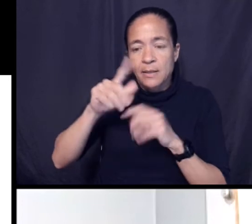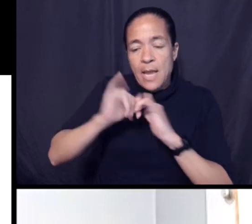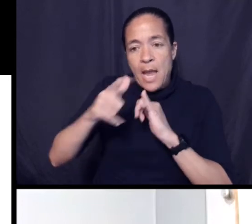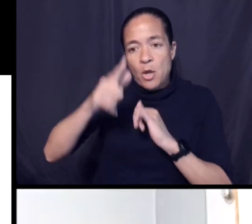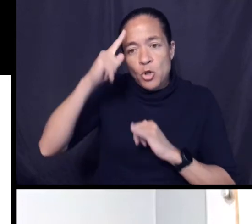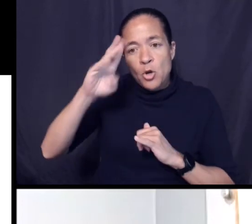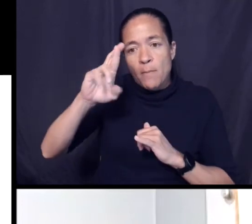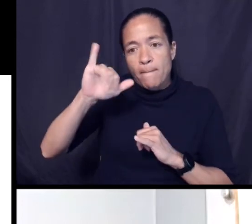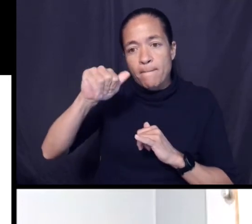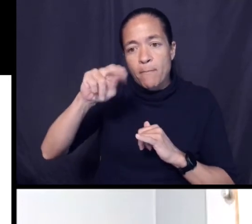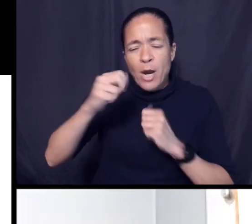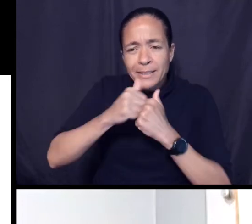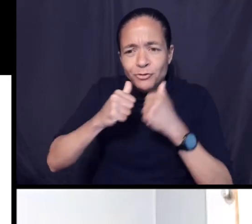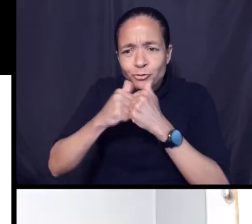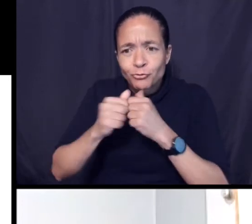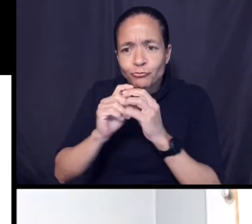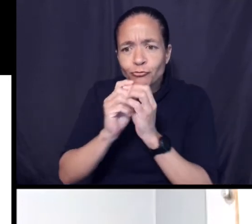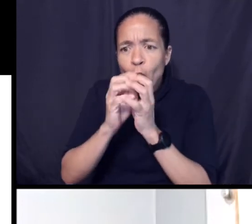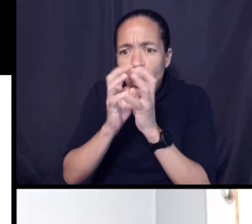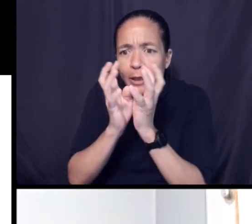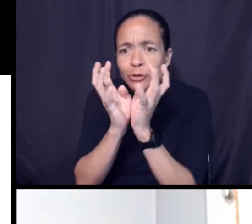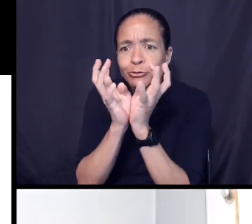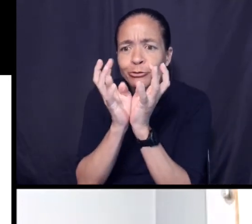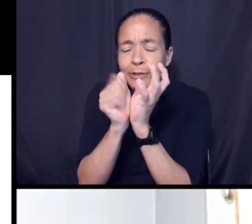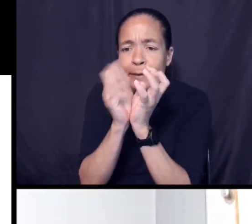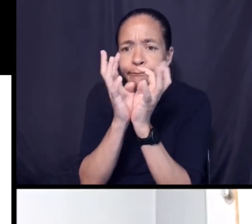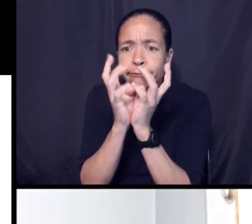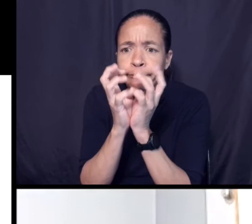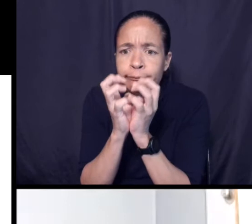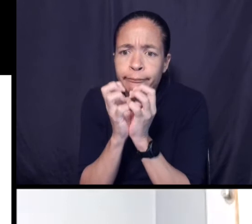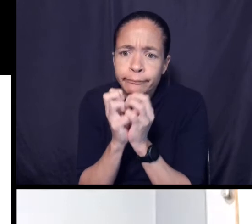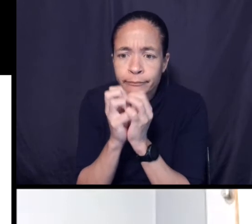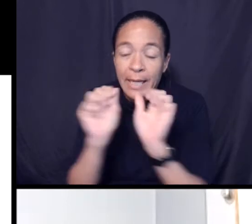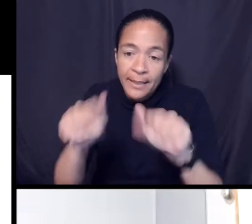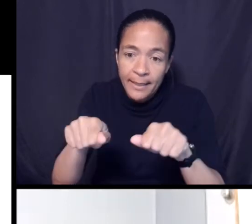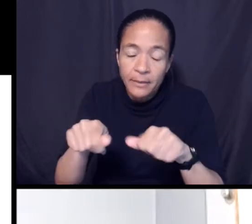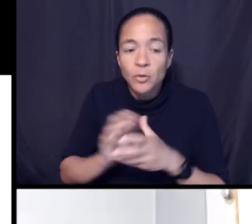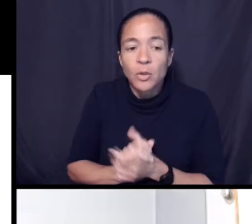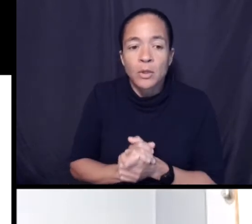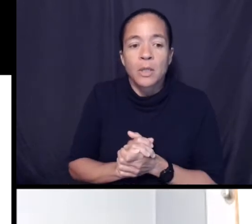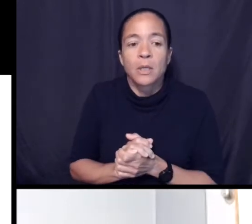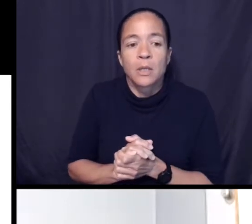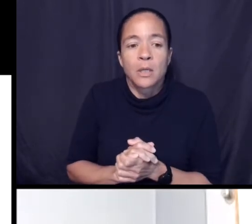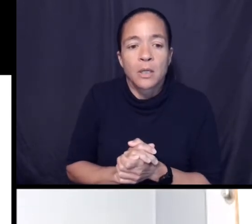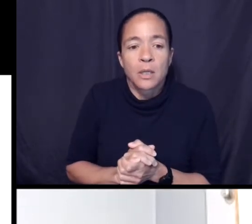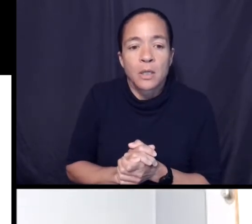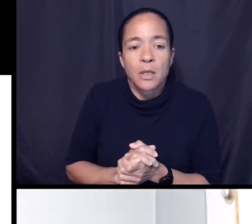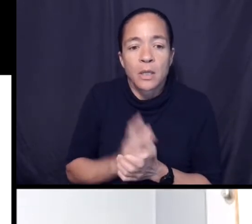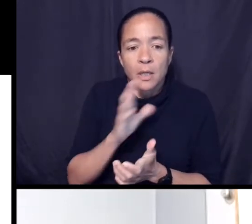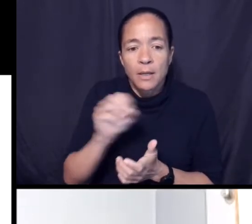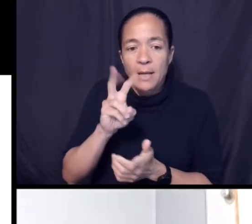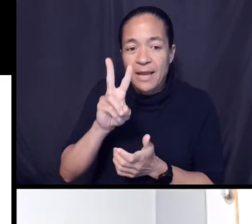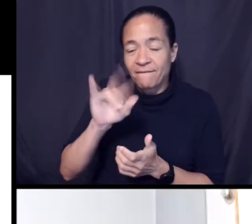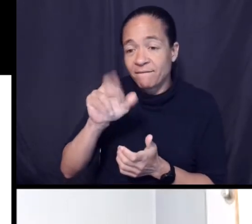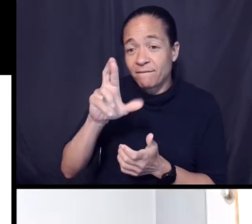well as organization of the brain, parts of the brain essentially. And viral